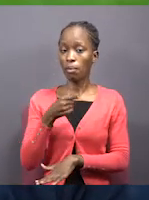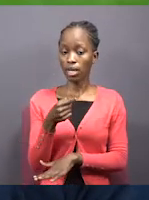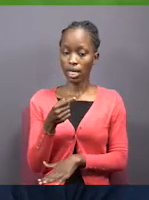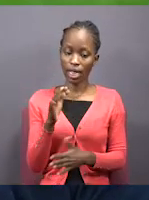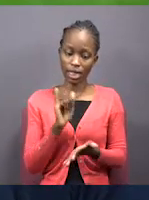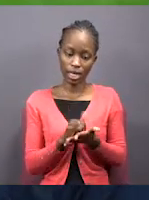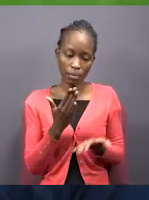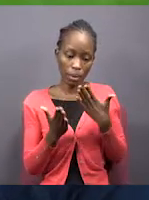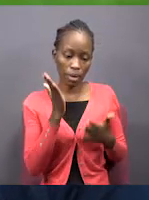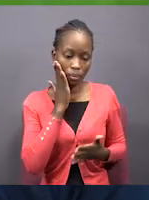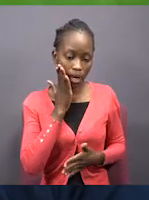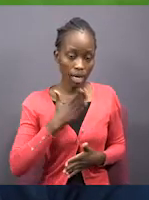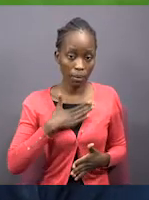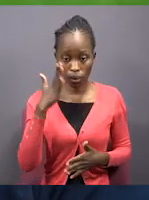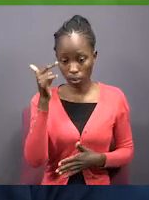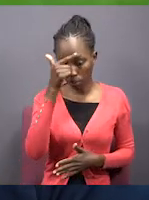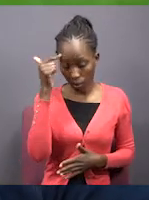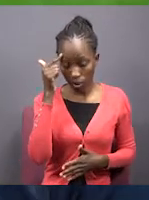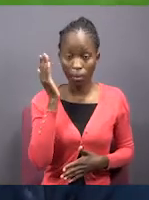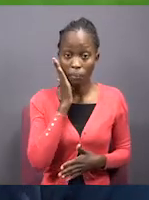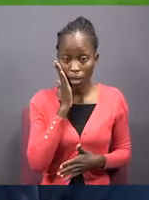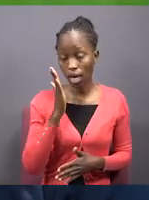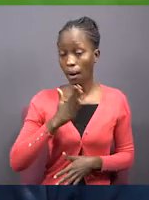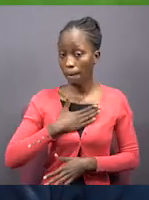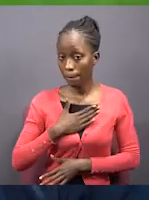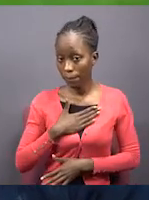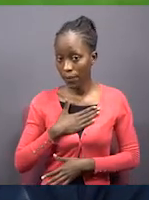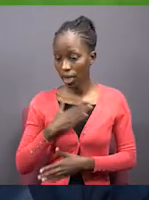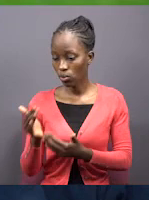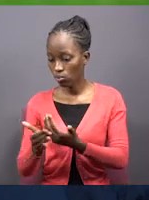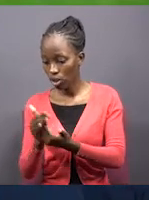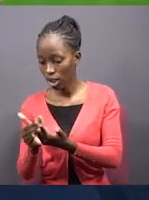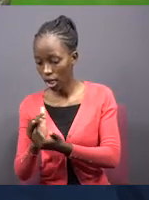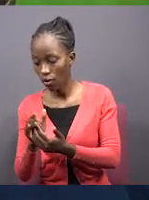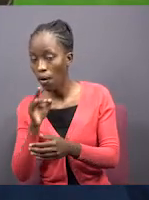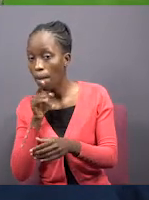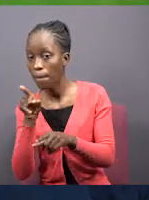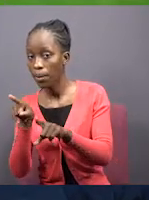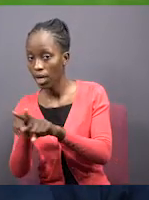one staying next to my brother. So